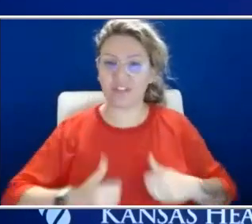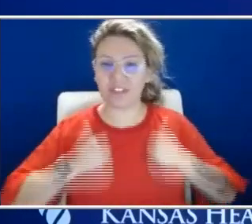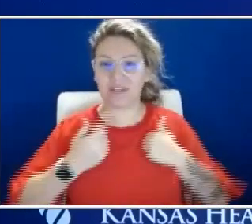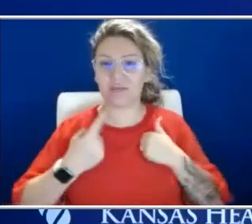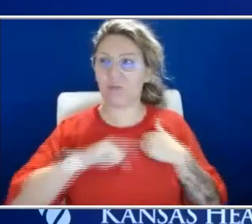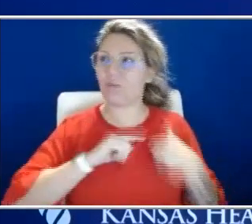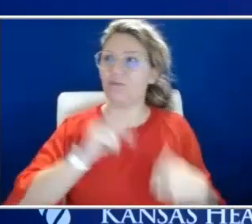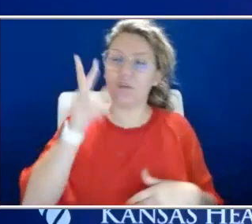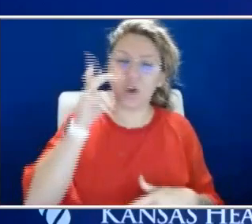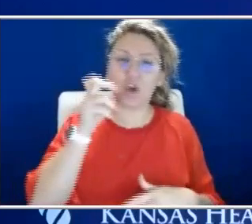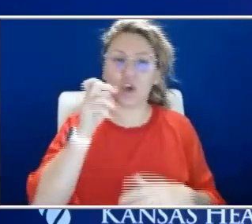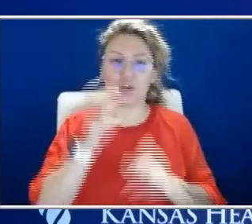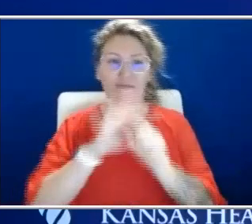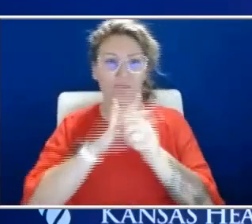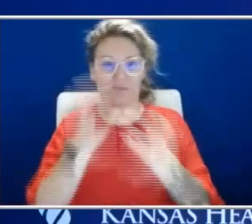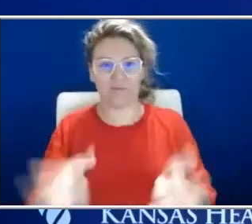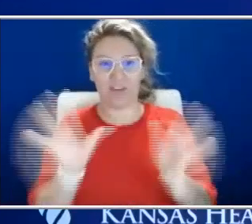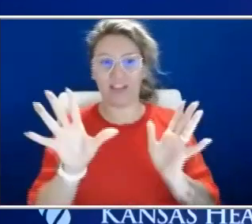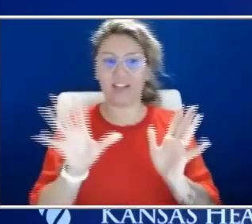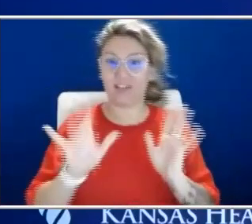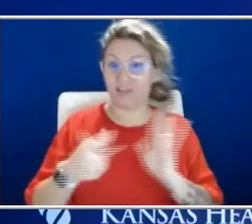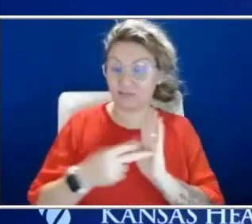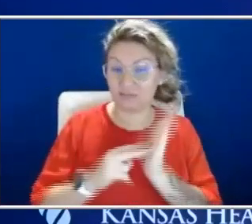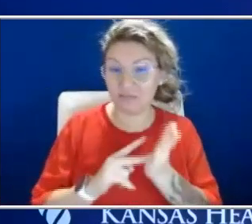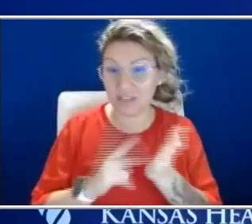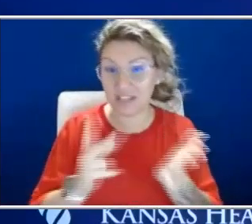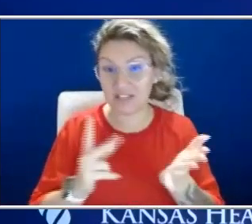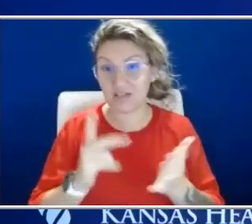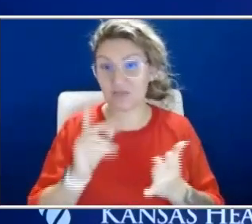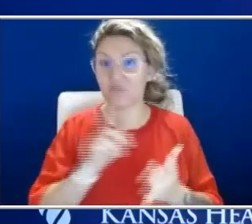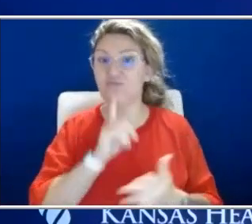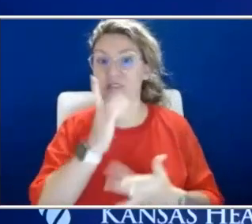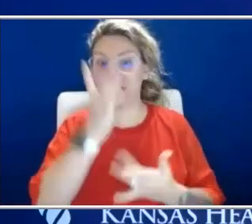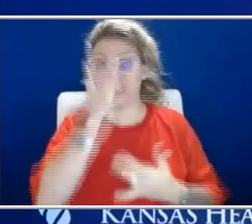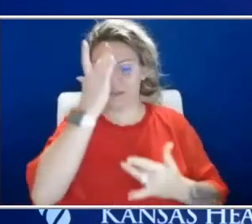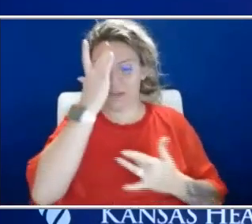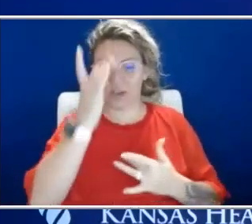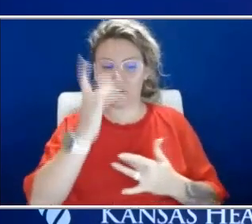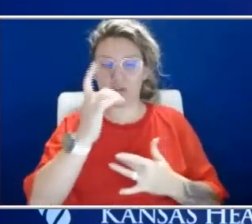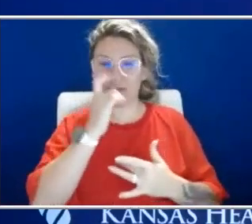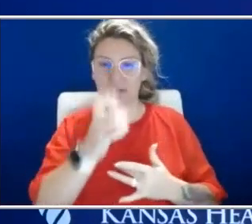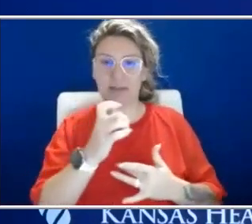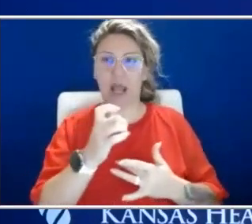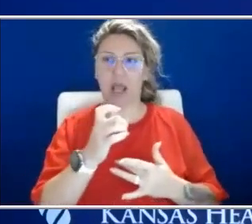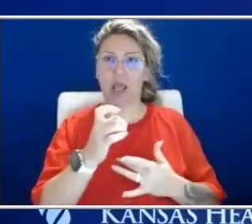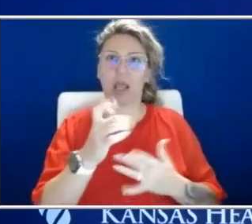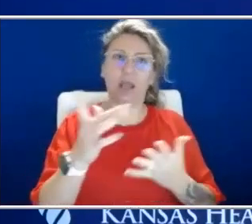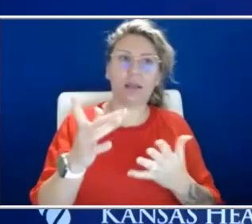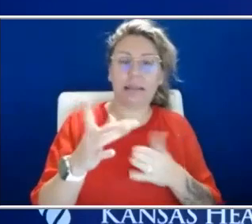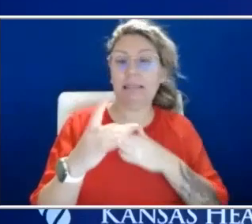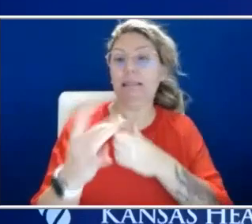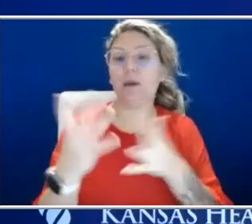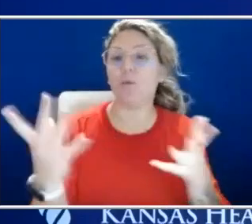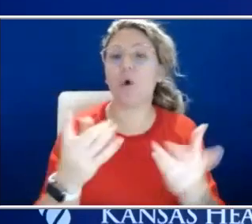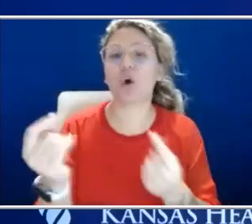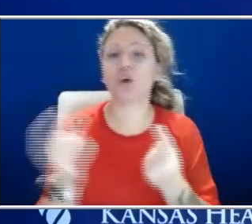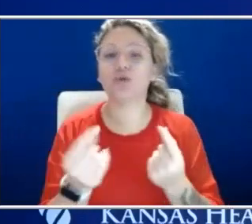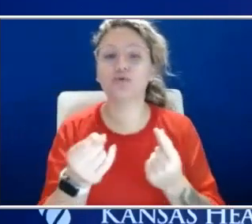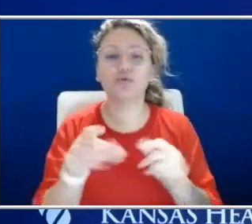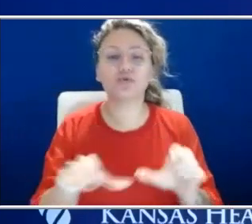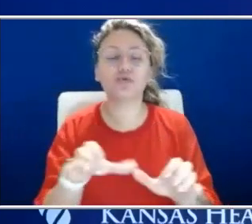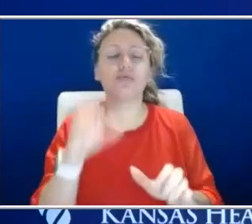And basically what that means is really the virus is no longer dictating what you're doing. You're going about your daily life. So I think there is that weariness